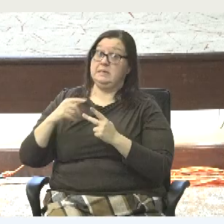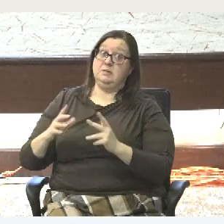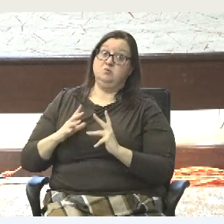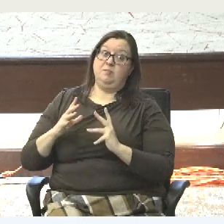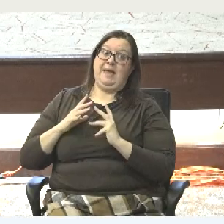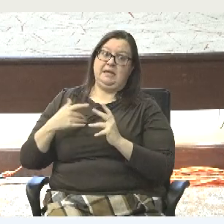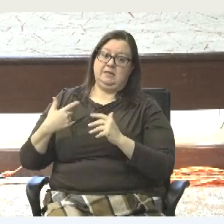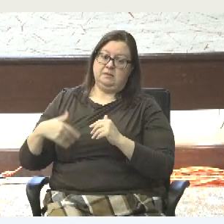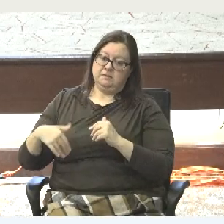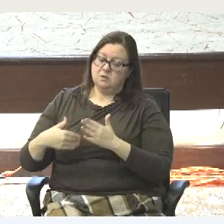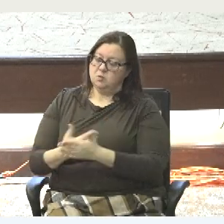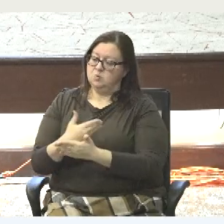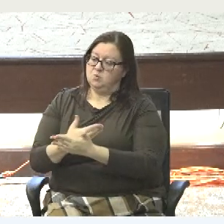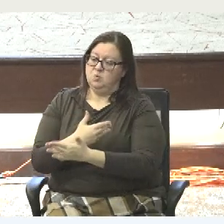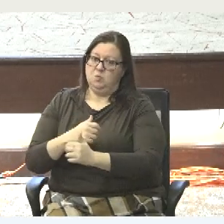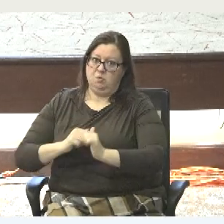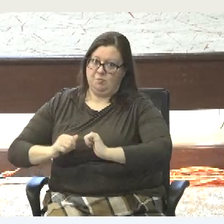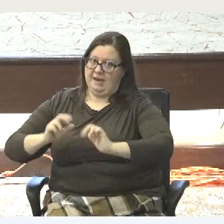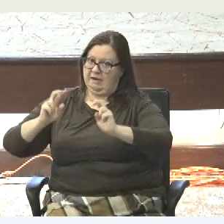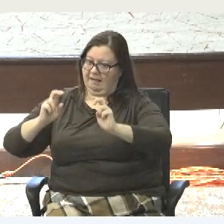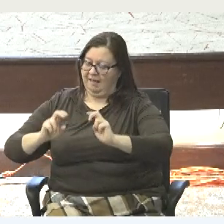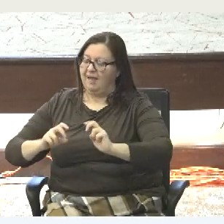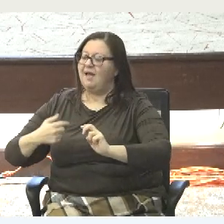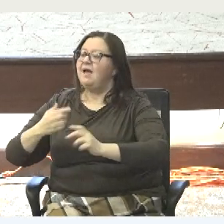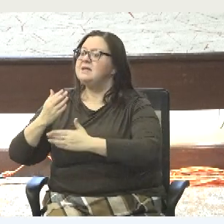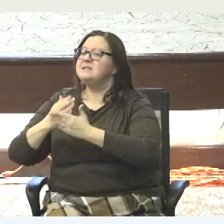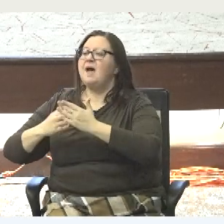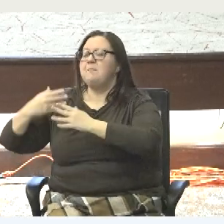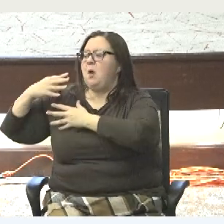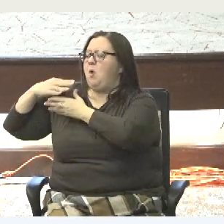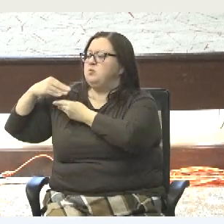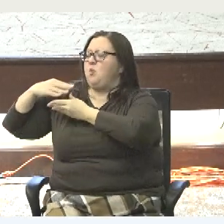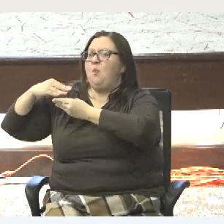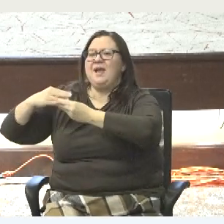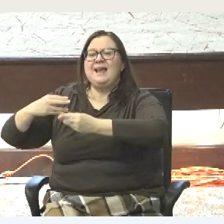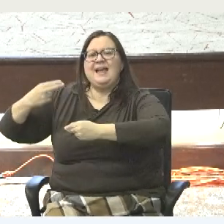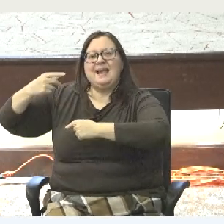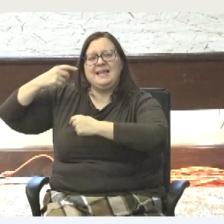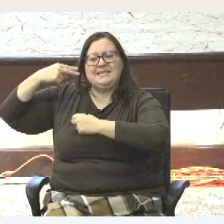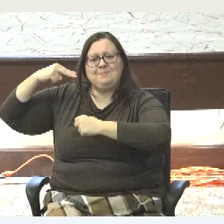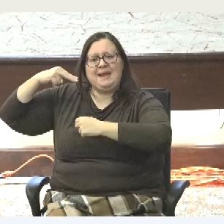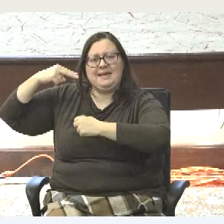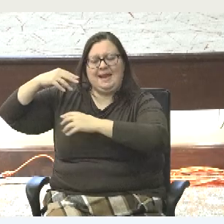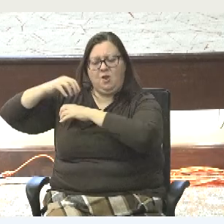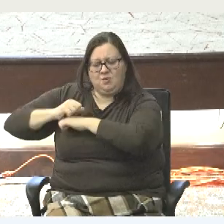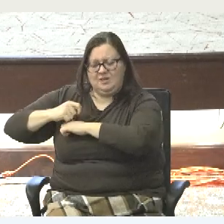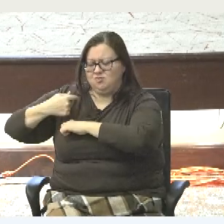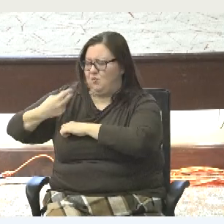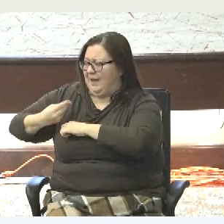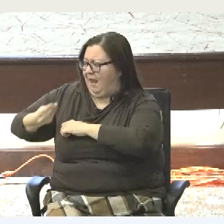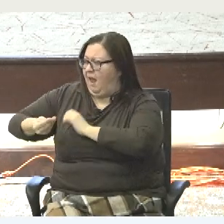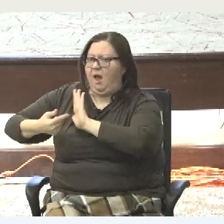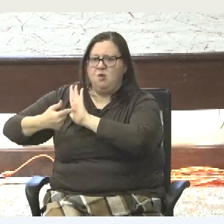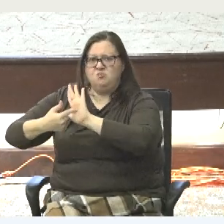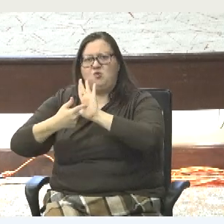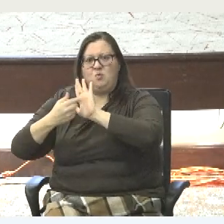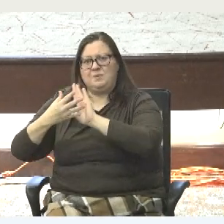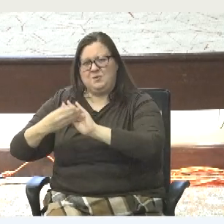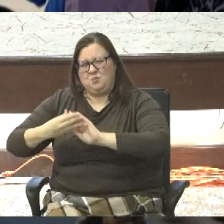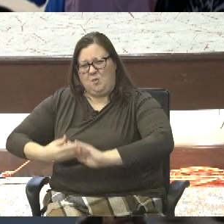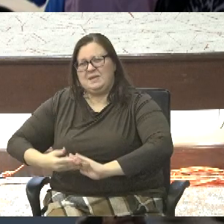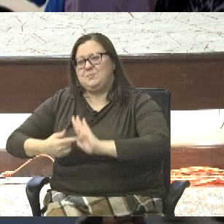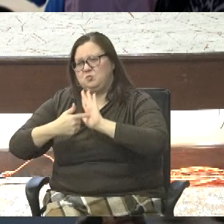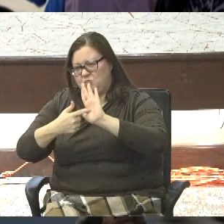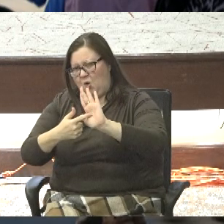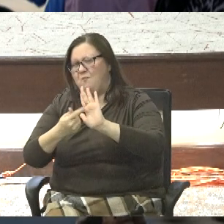up to where we're really bringing some of the folklore of the Hispanic heritage to life. And we're going to take a closer look at a couple of